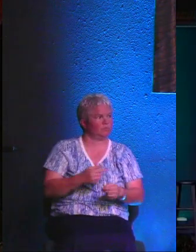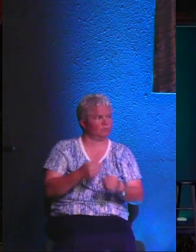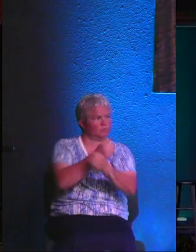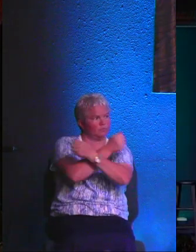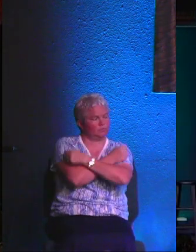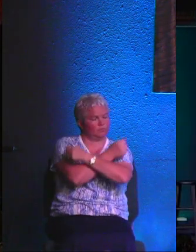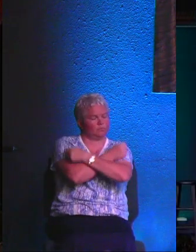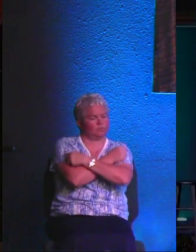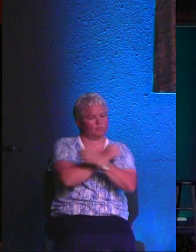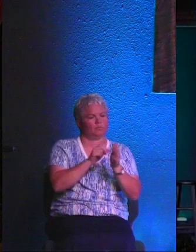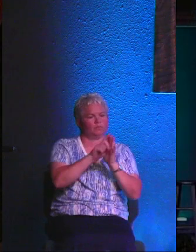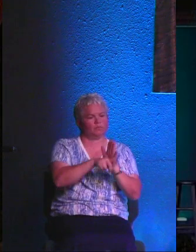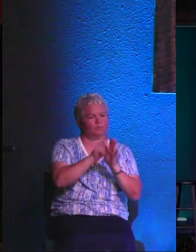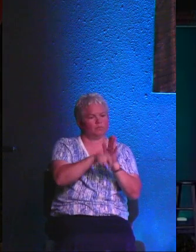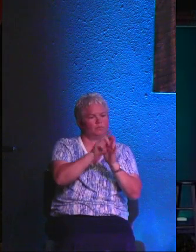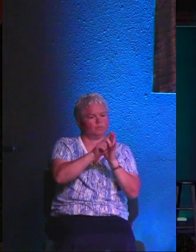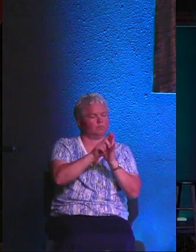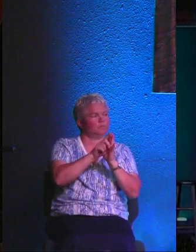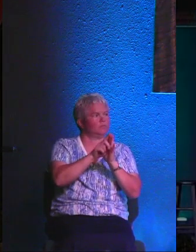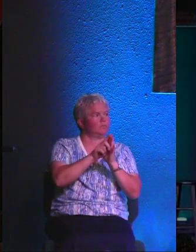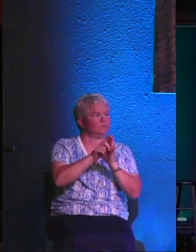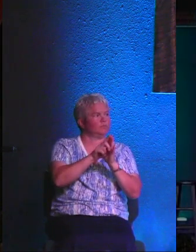to celebrate them in that moment.